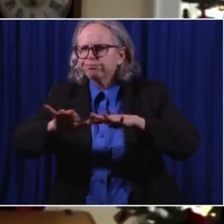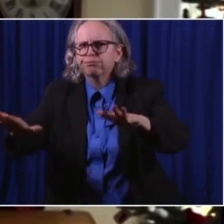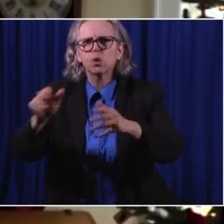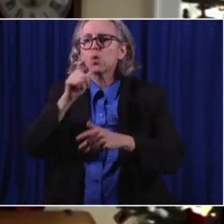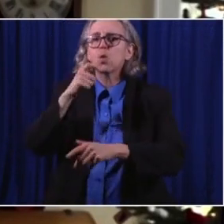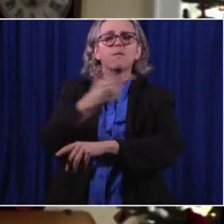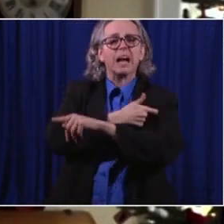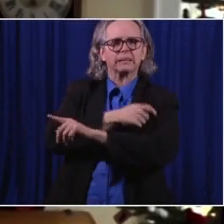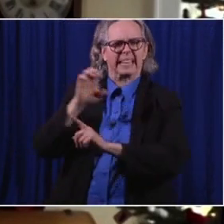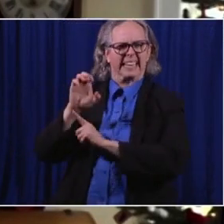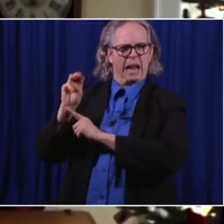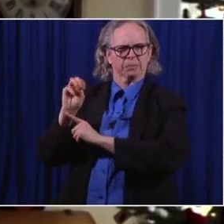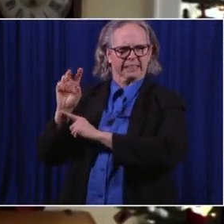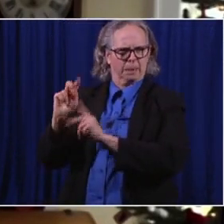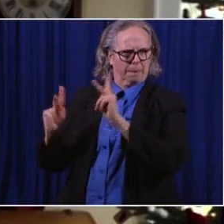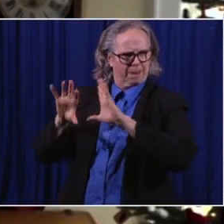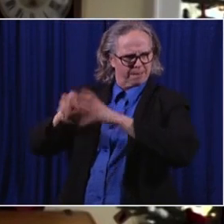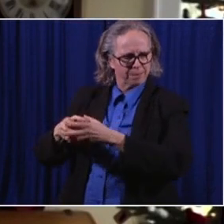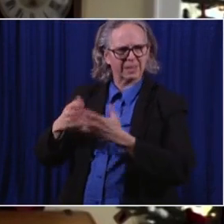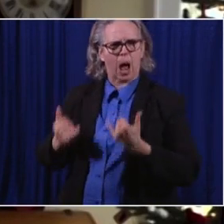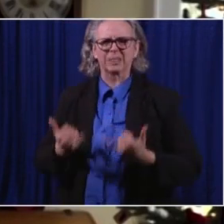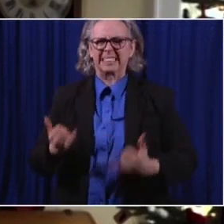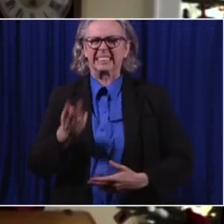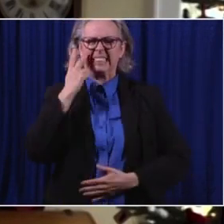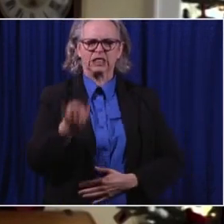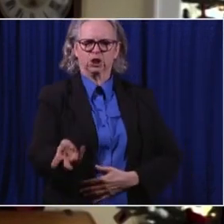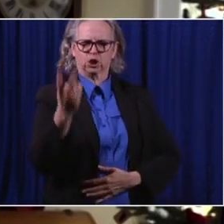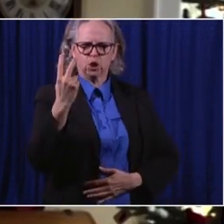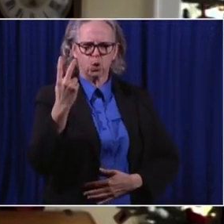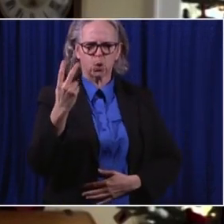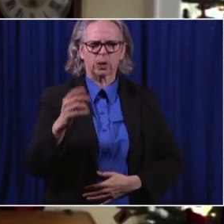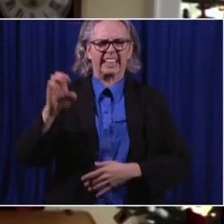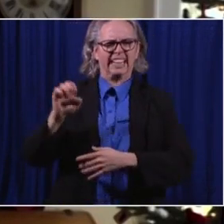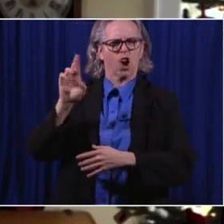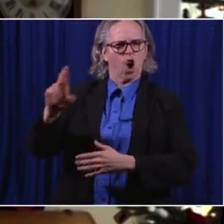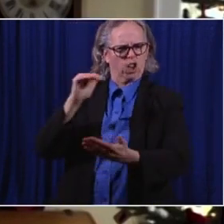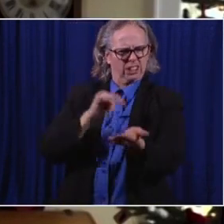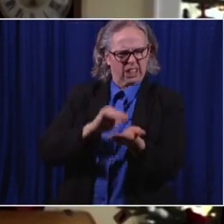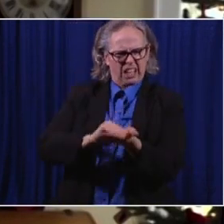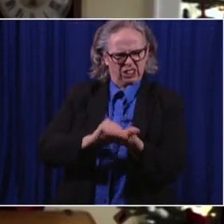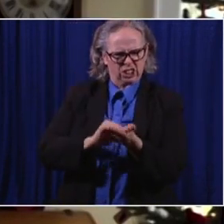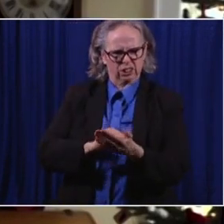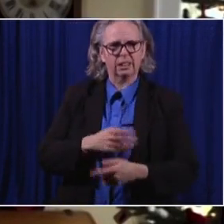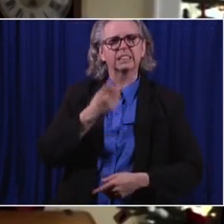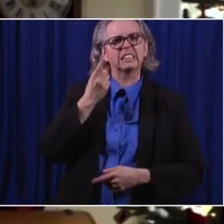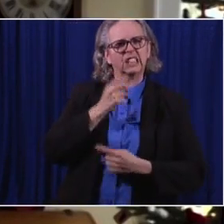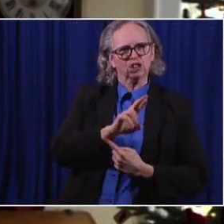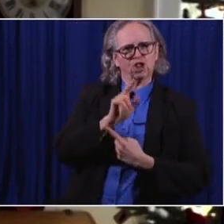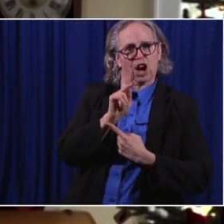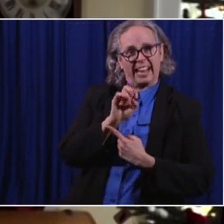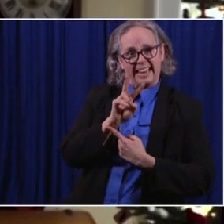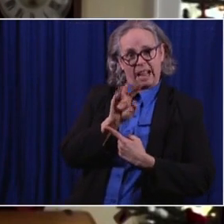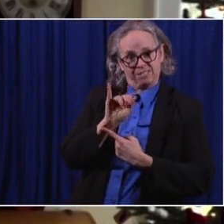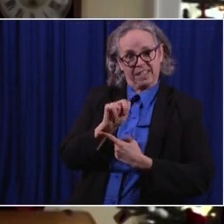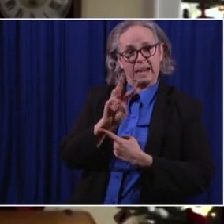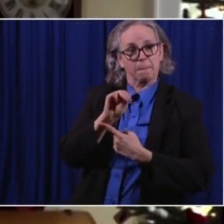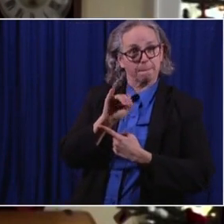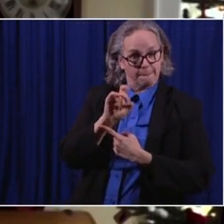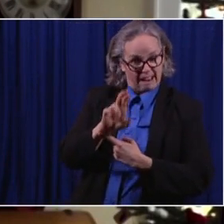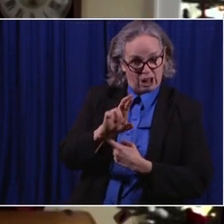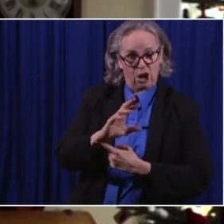doctors get shots there today. We've got Dr. Kevin Miller, who in addition to being an emergency physician is chief of the Sugar Creek